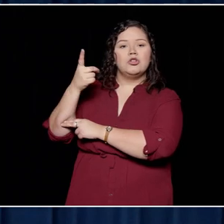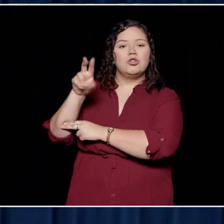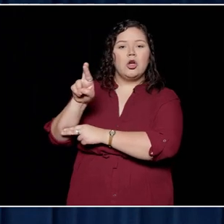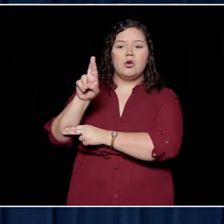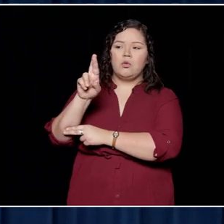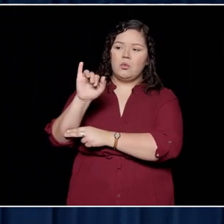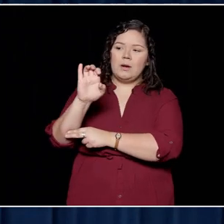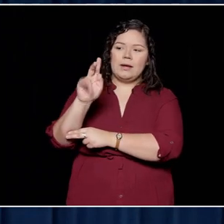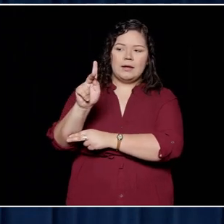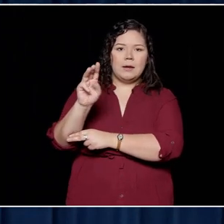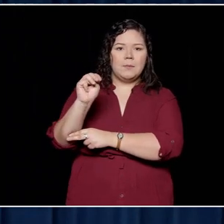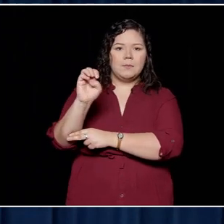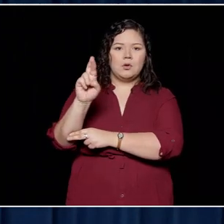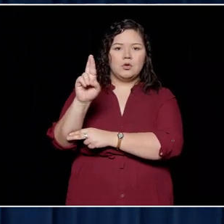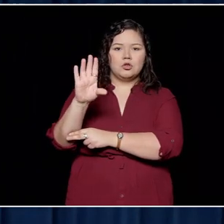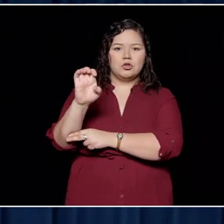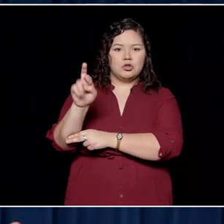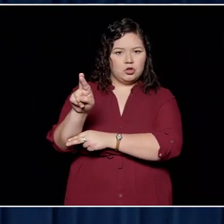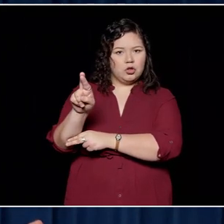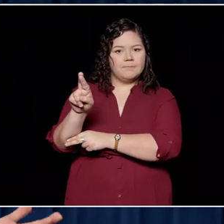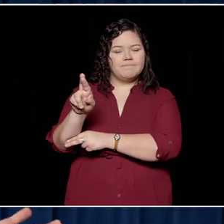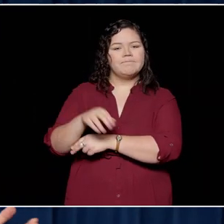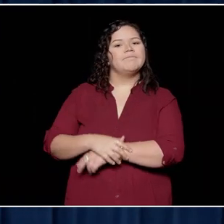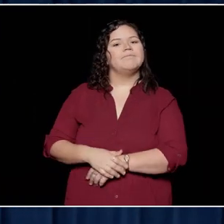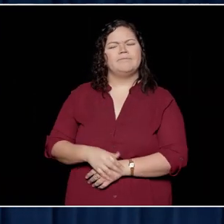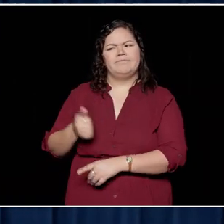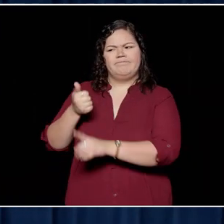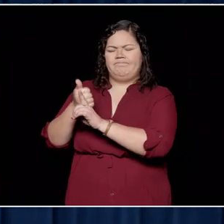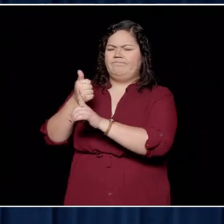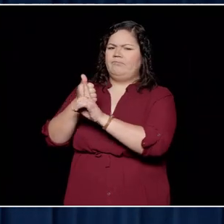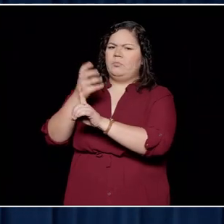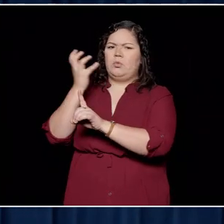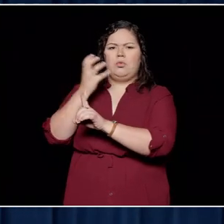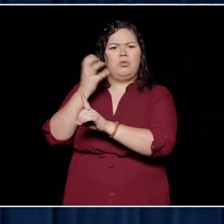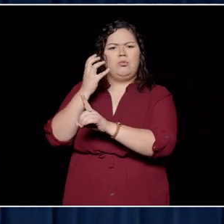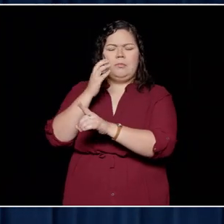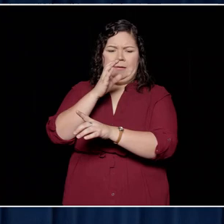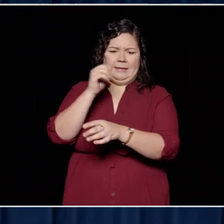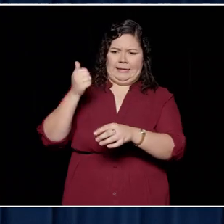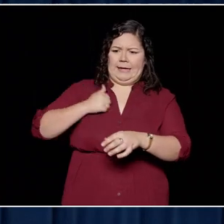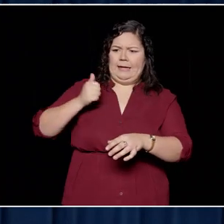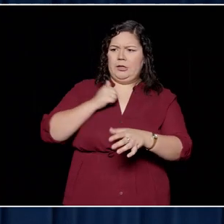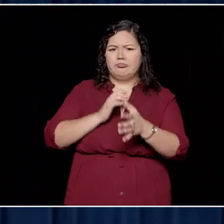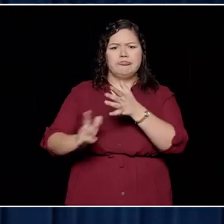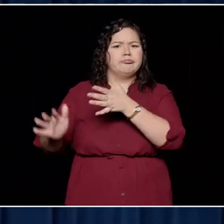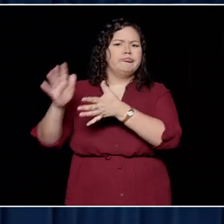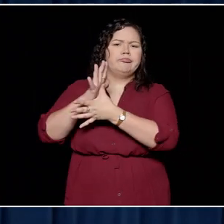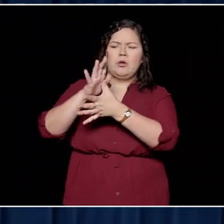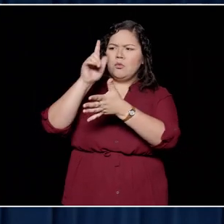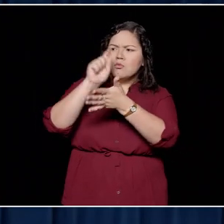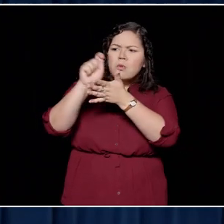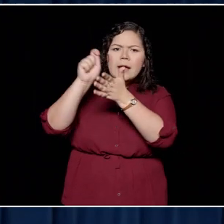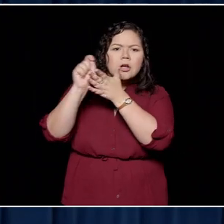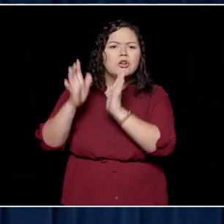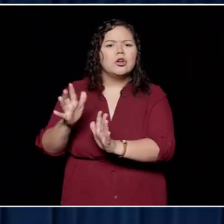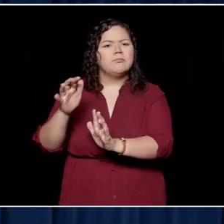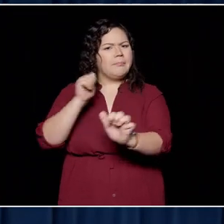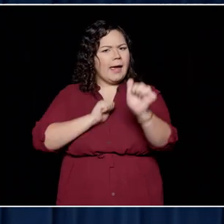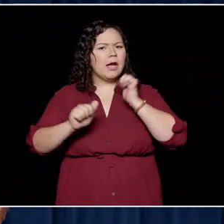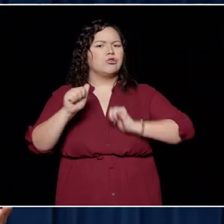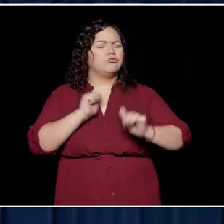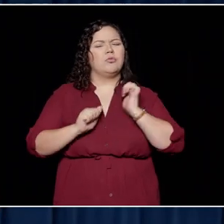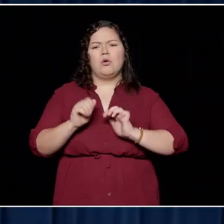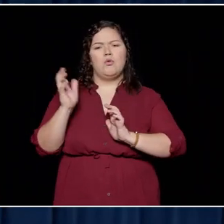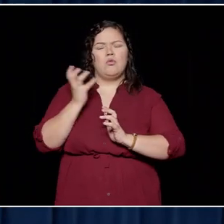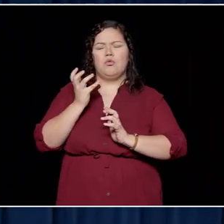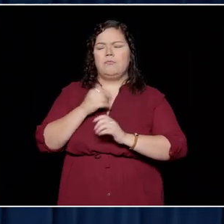Rick Mercer. Rick Mercer is without a doubt one of this country's most highly respected writers and actors. His